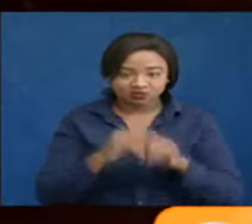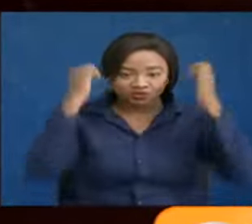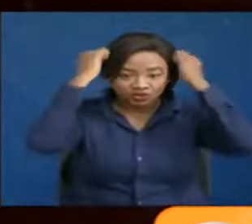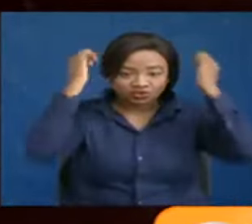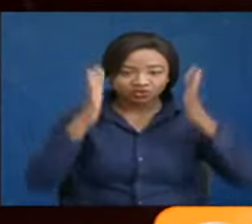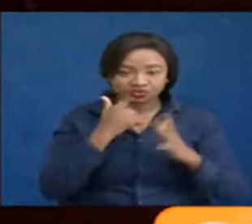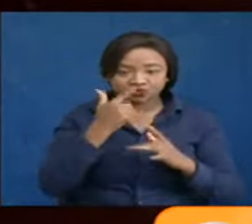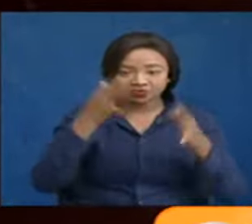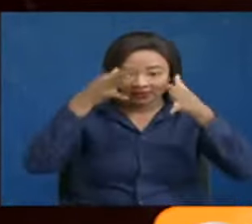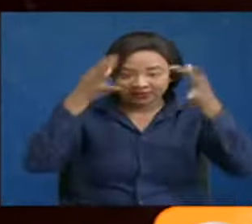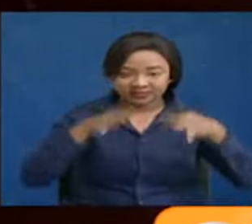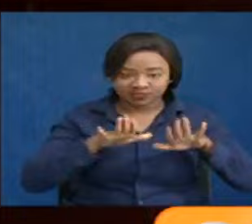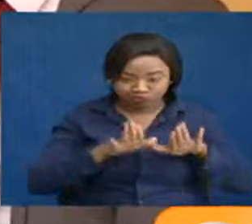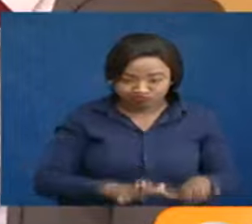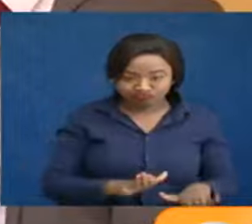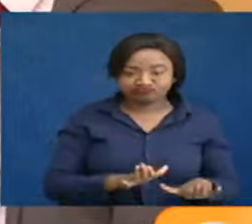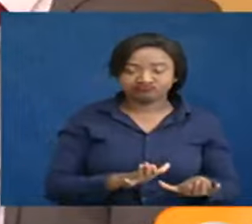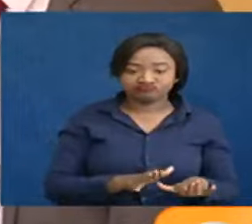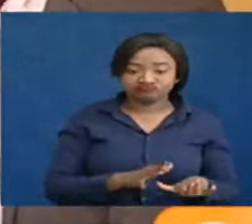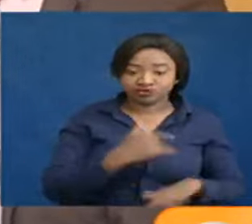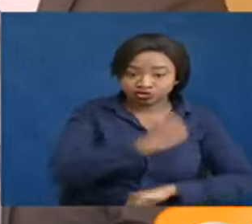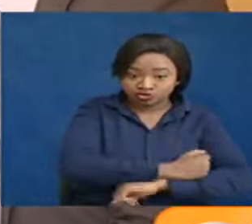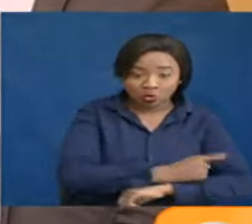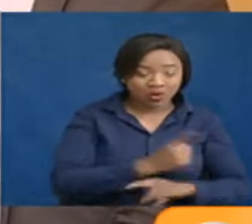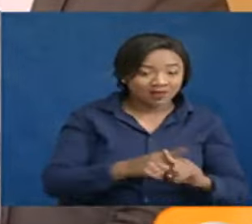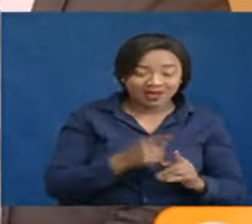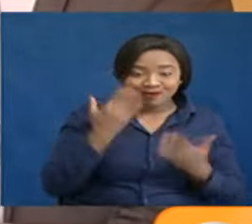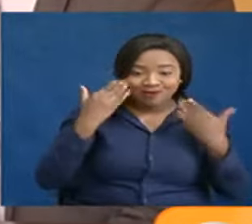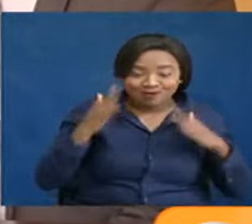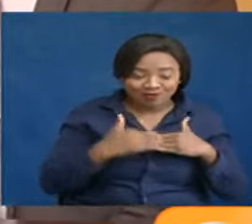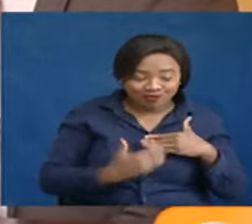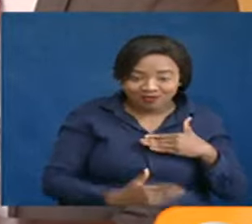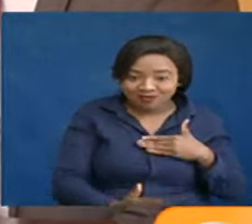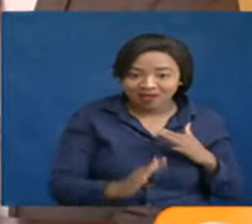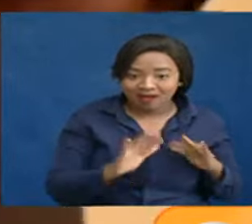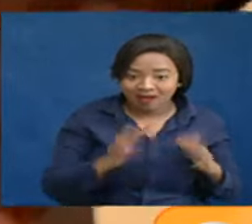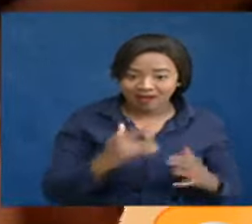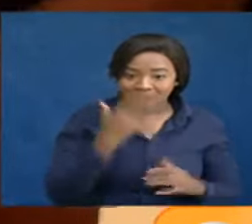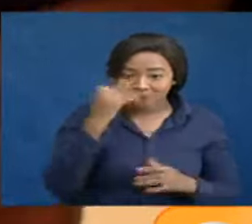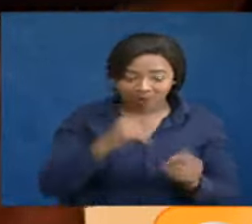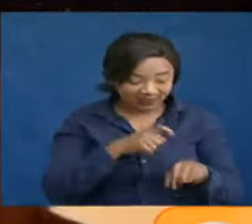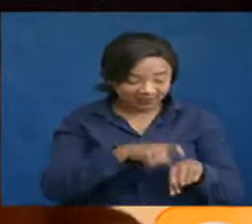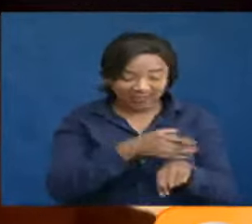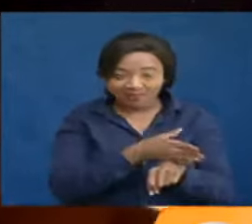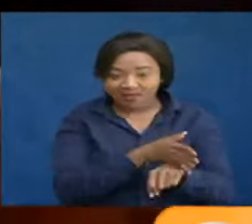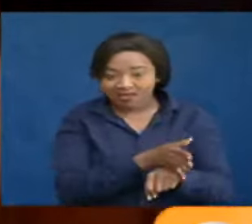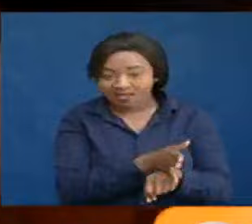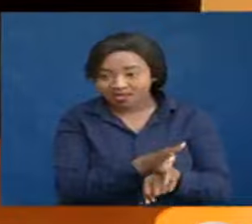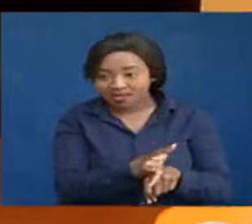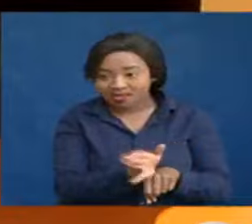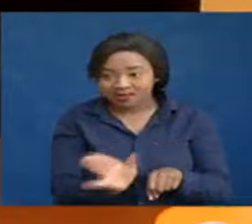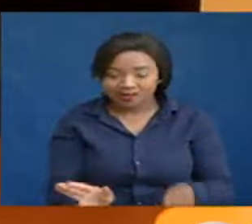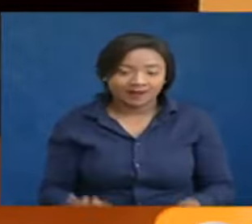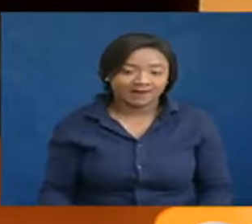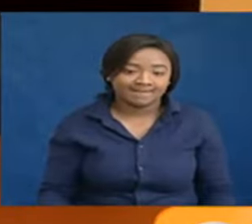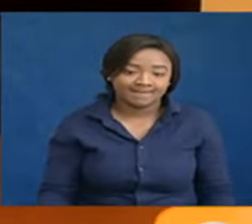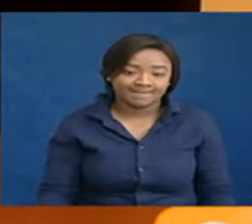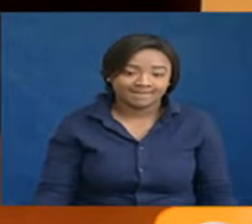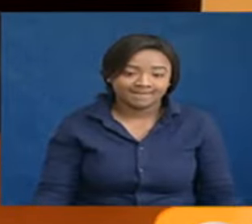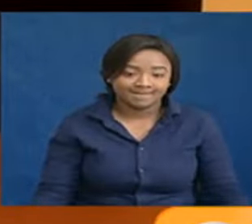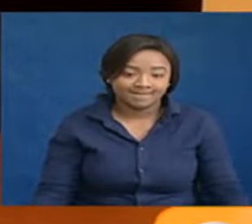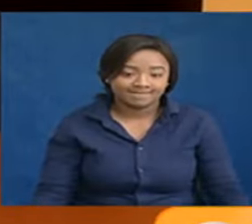the learning institutions remain without a way forward, with the academic calendar disrupted. Seth